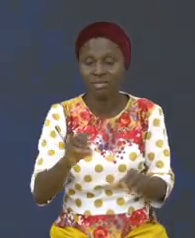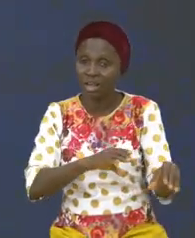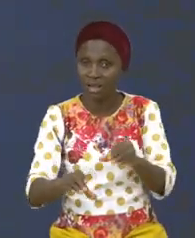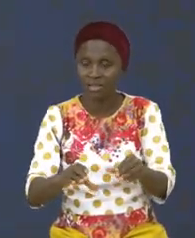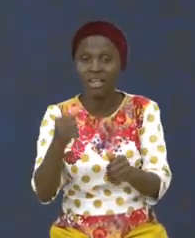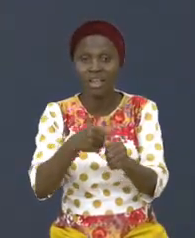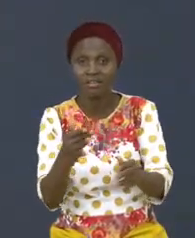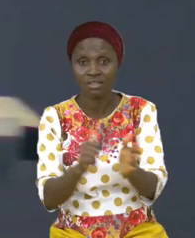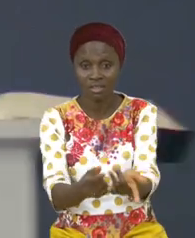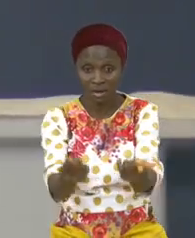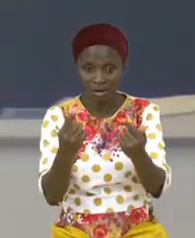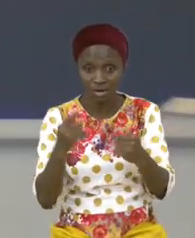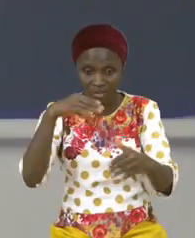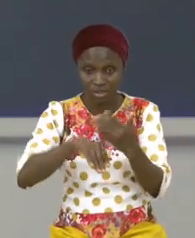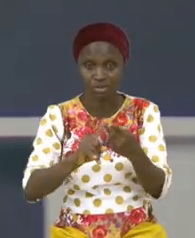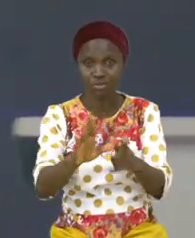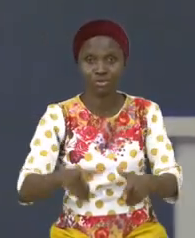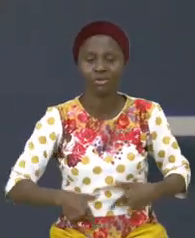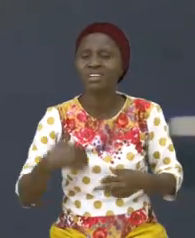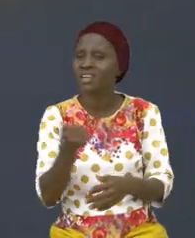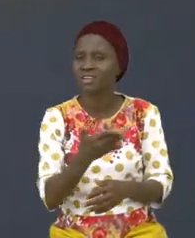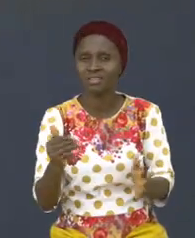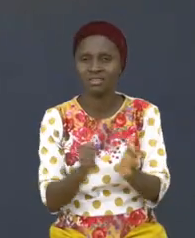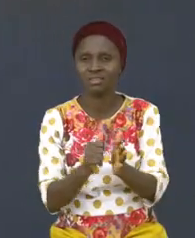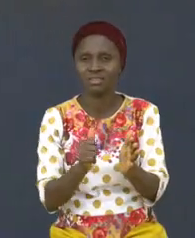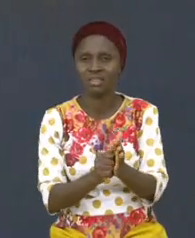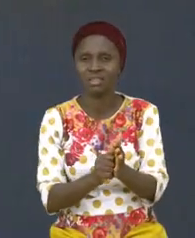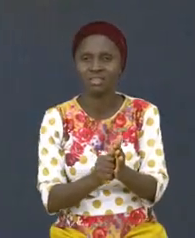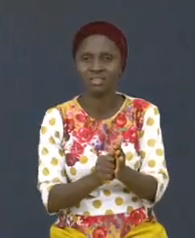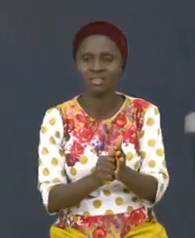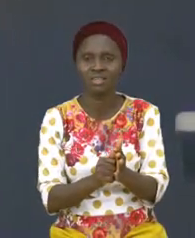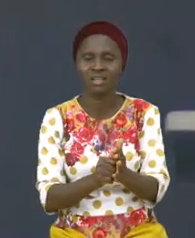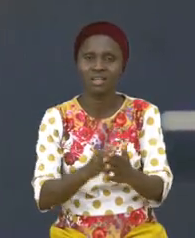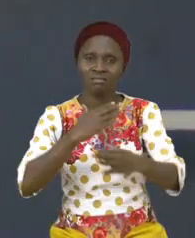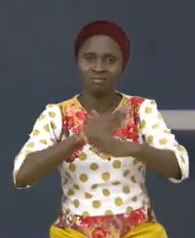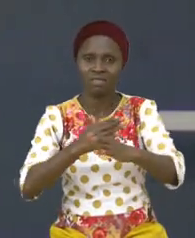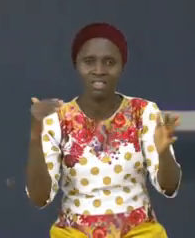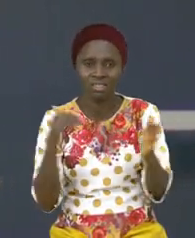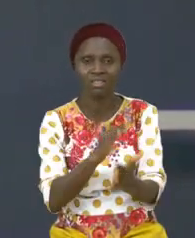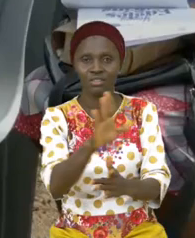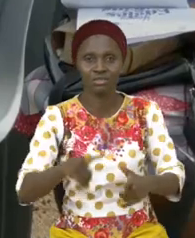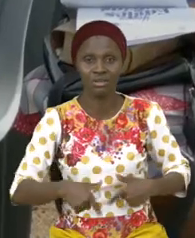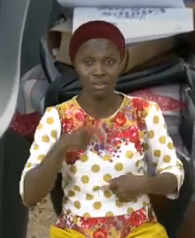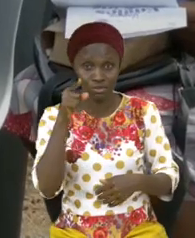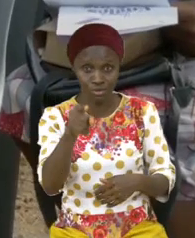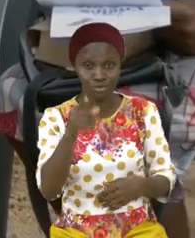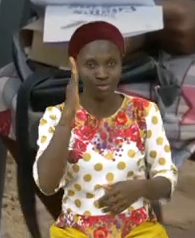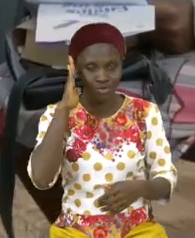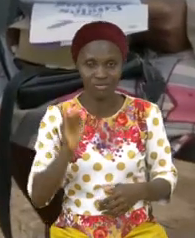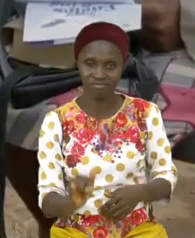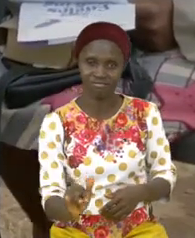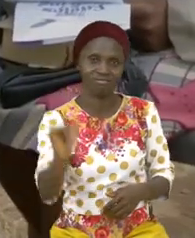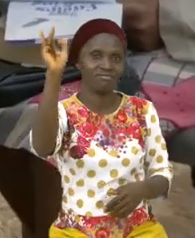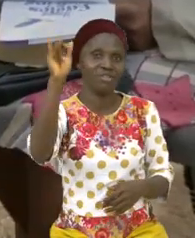comes in your life, anything that militates against your life, you will soar. You